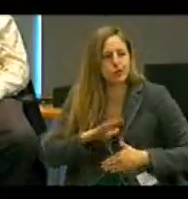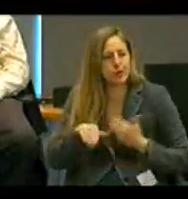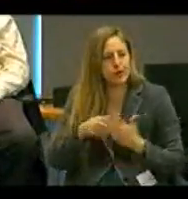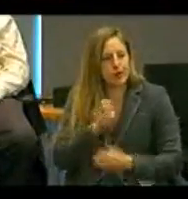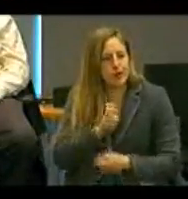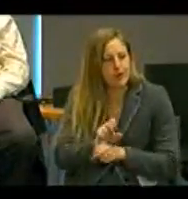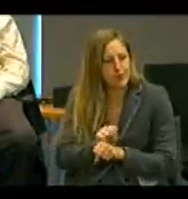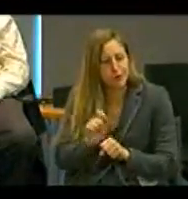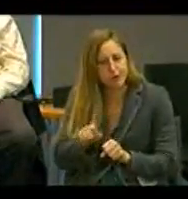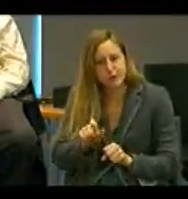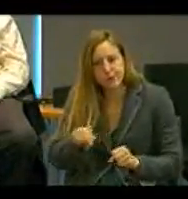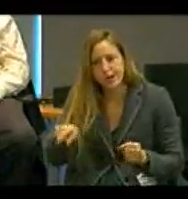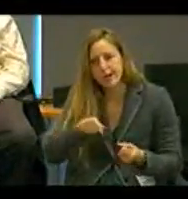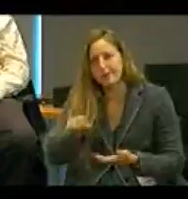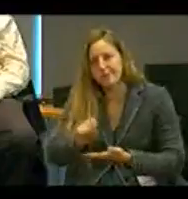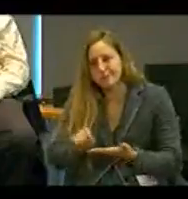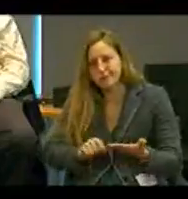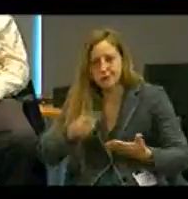it.